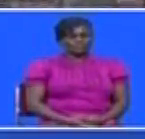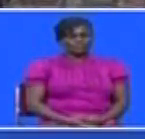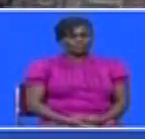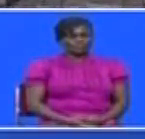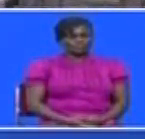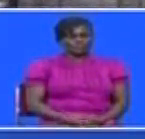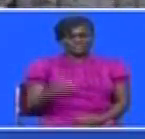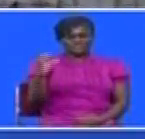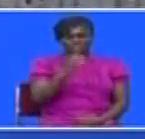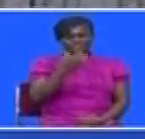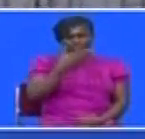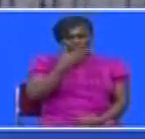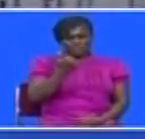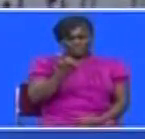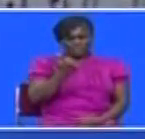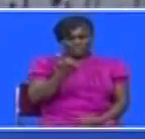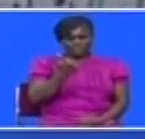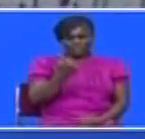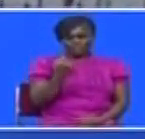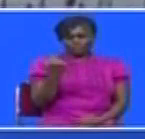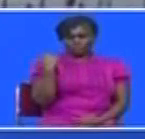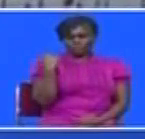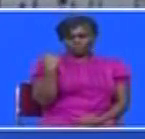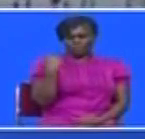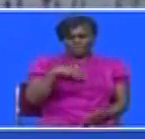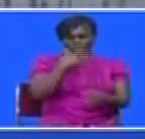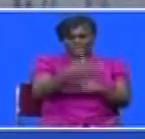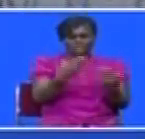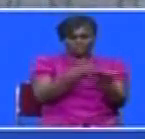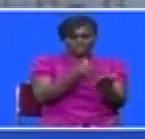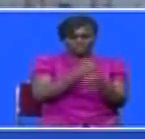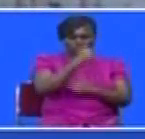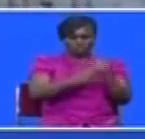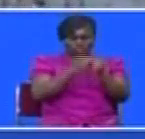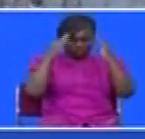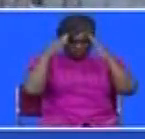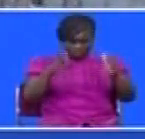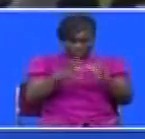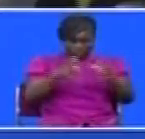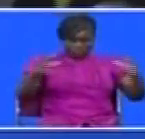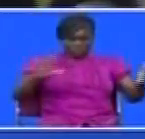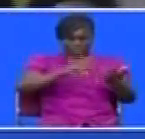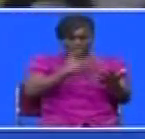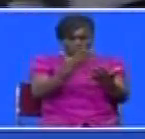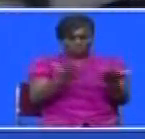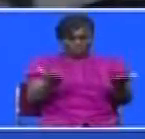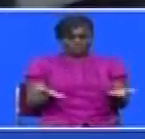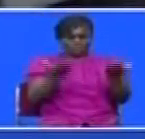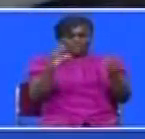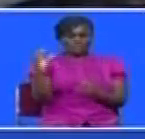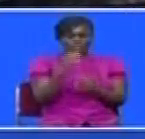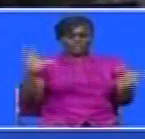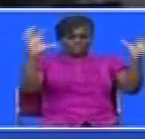Its customers better, Kenya Power has in its resolve for the next financial year prioritized system expansion, network upgrade,